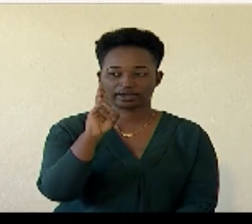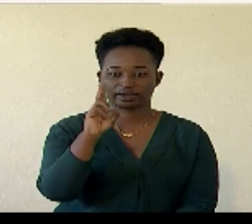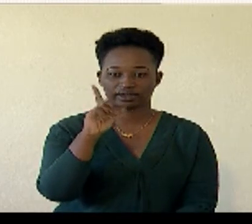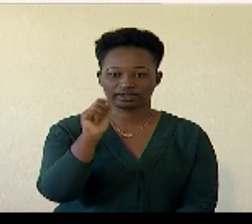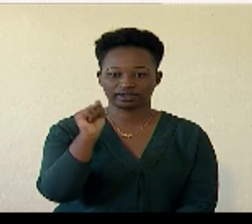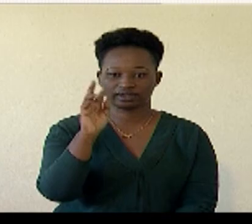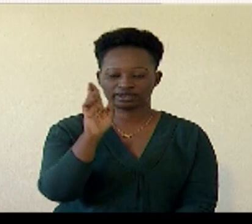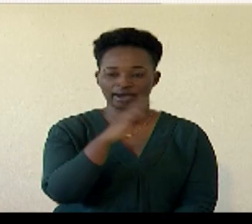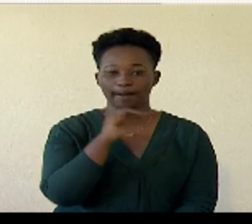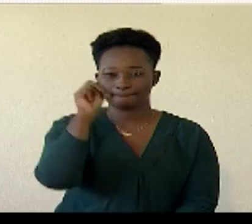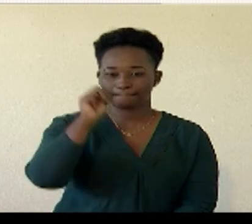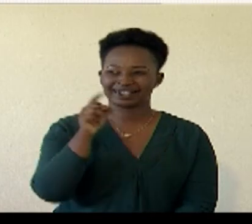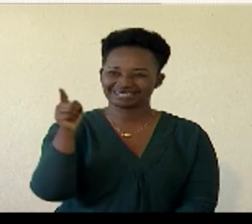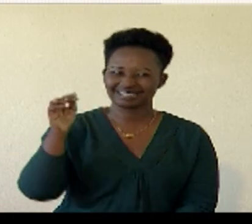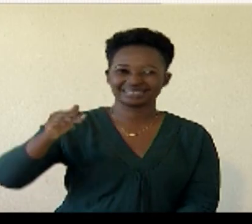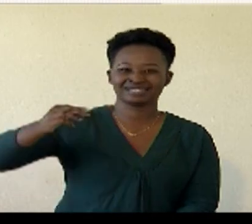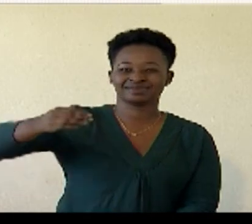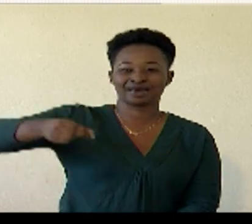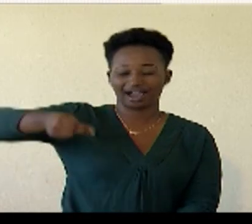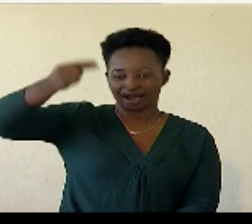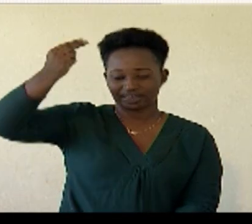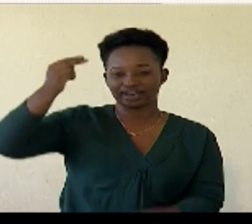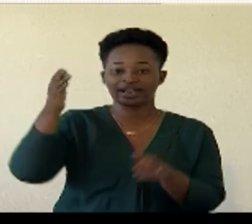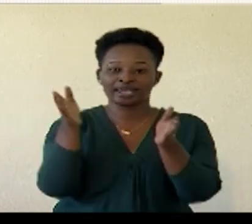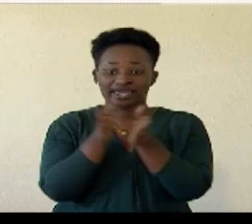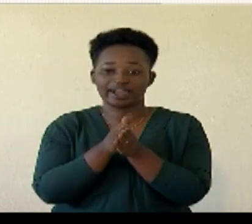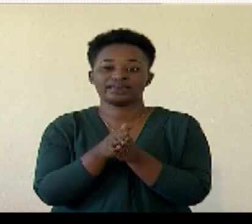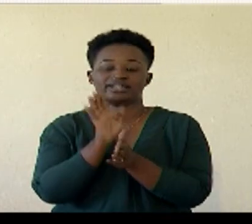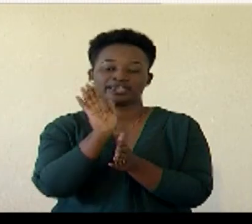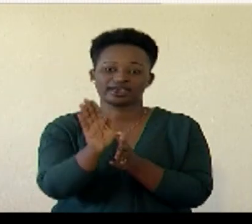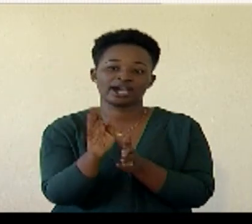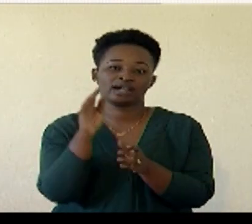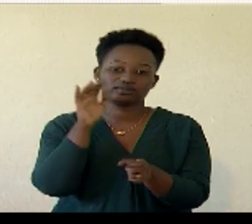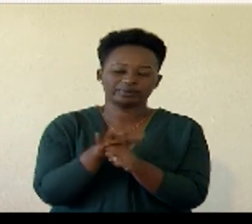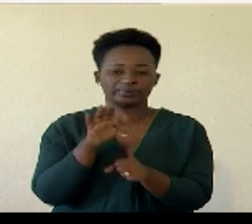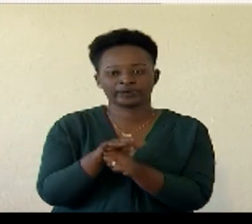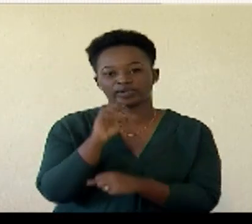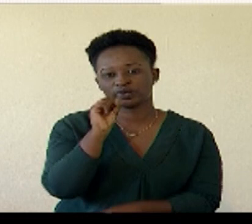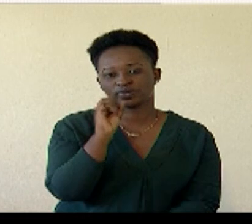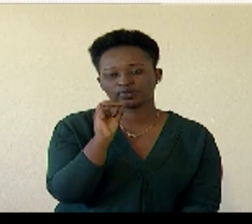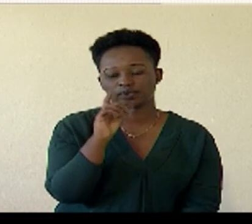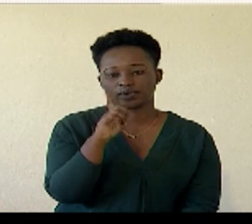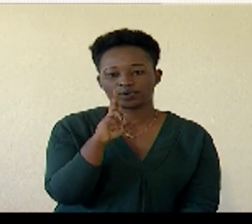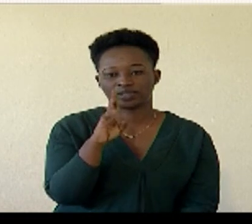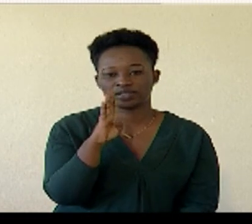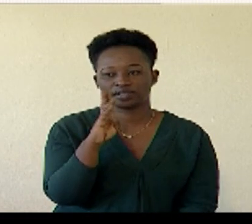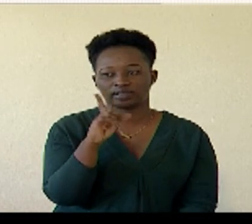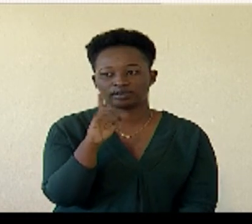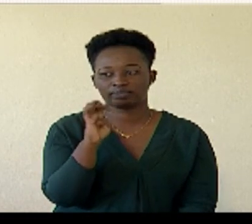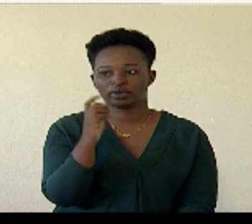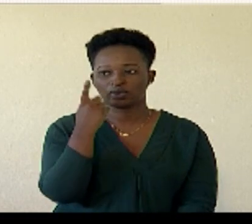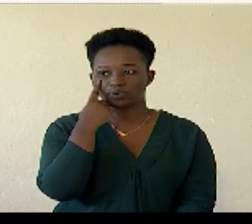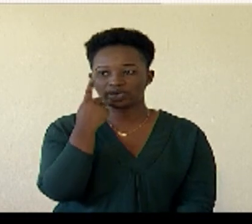it is much higher. And they are slightly soluble. So compared to the aliphatic